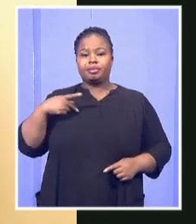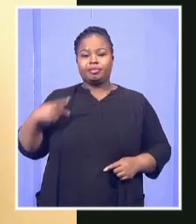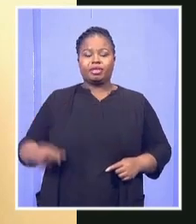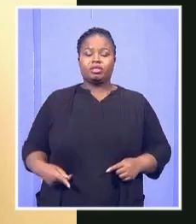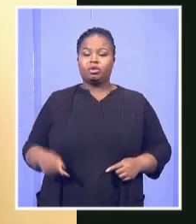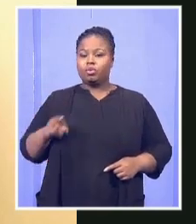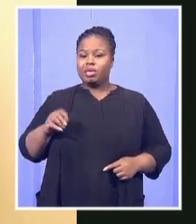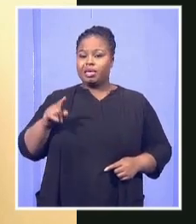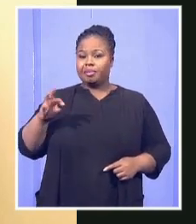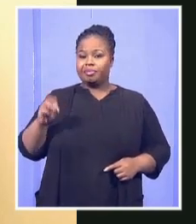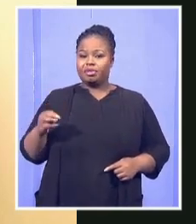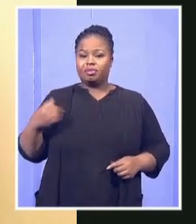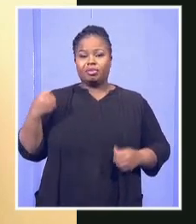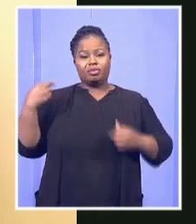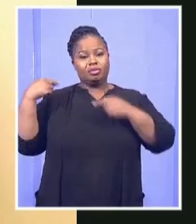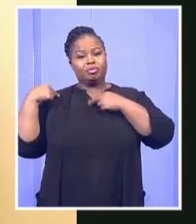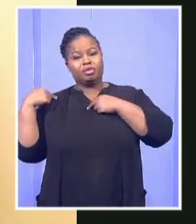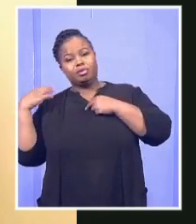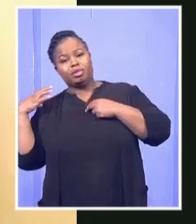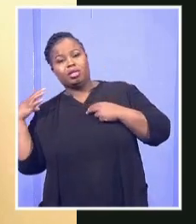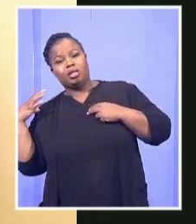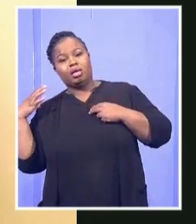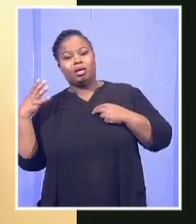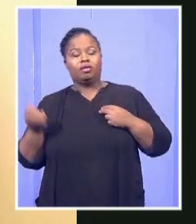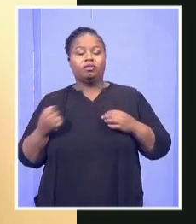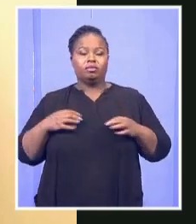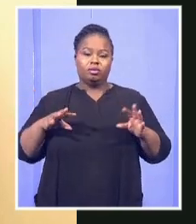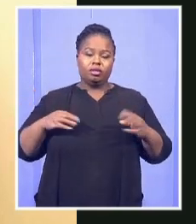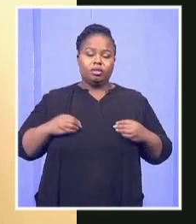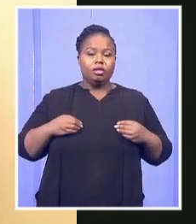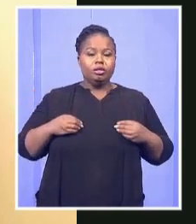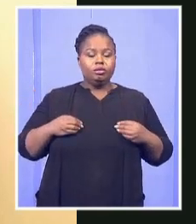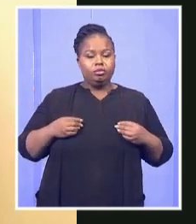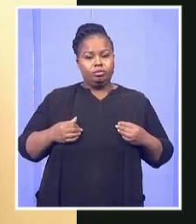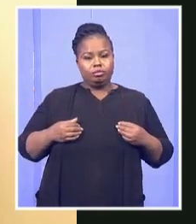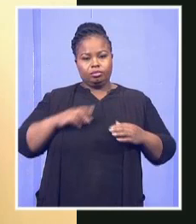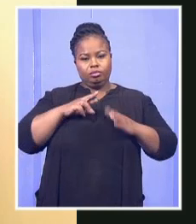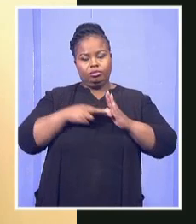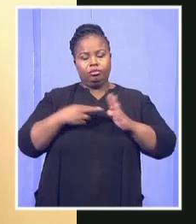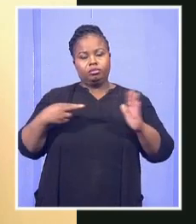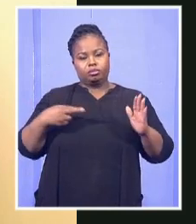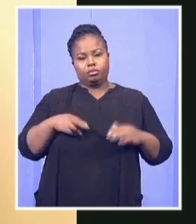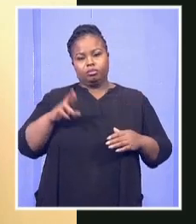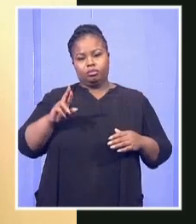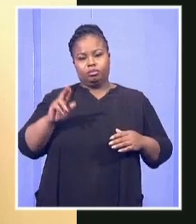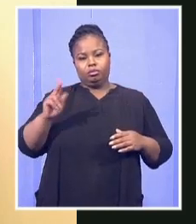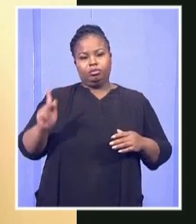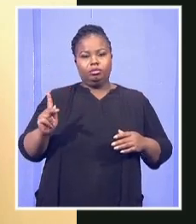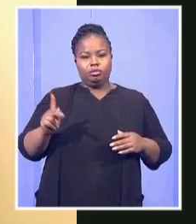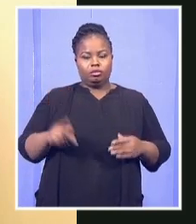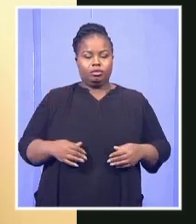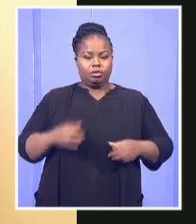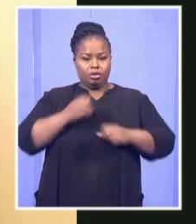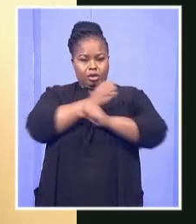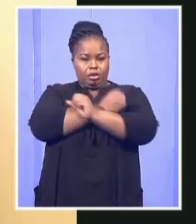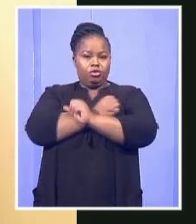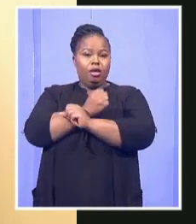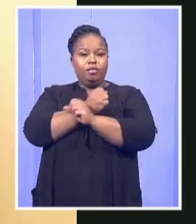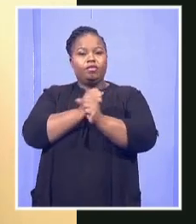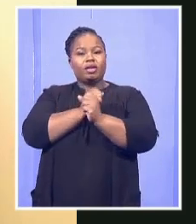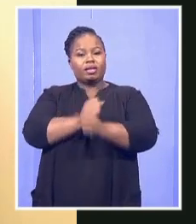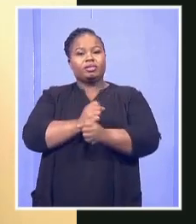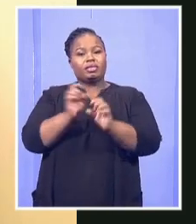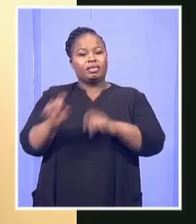task of trying to accept the accountability and the role of the United Kingdom in slavery in the world, and